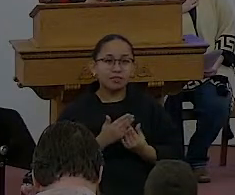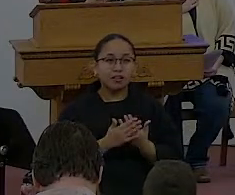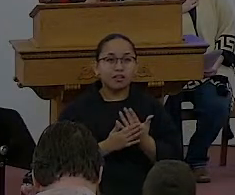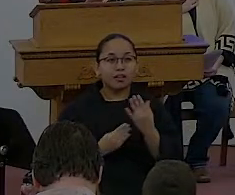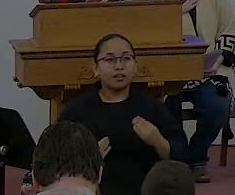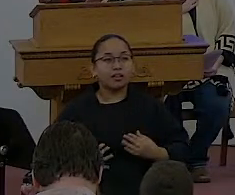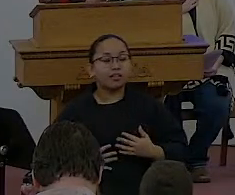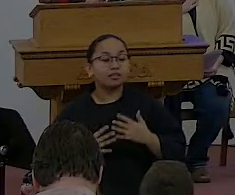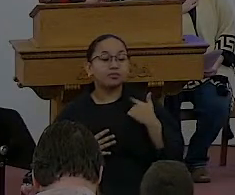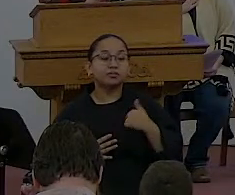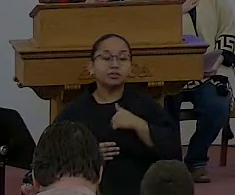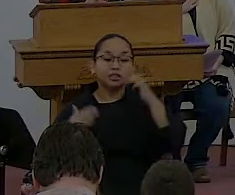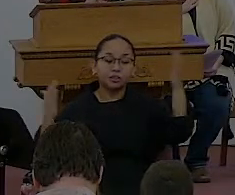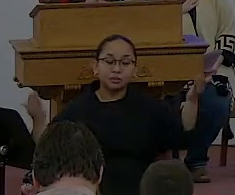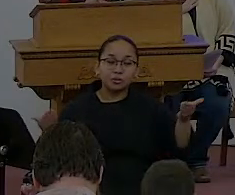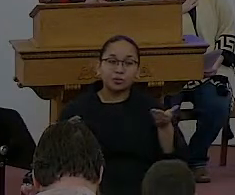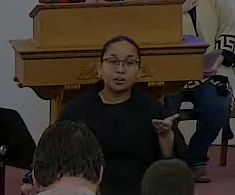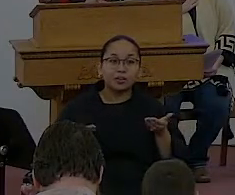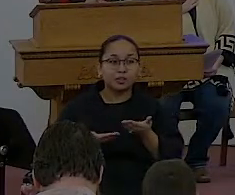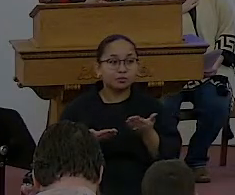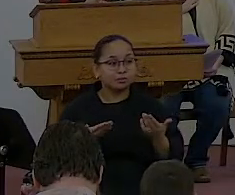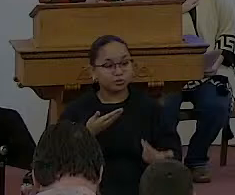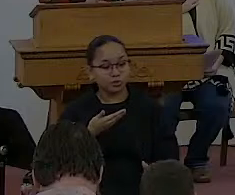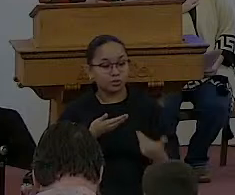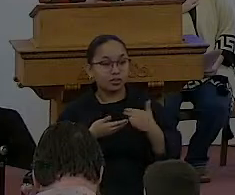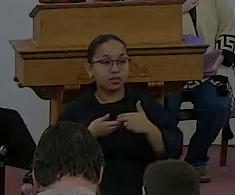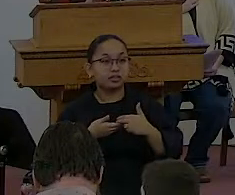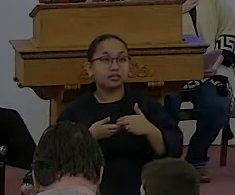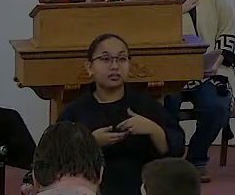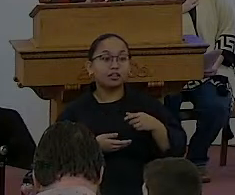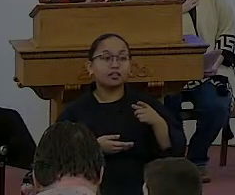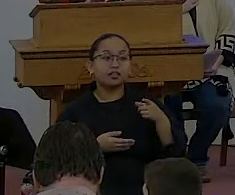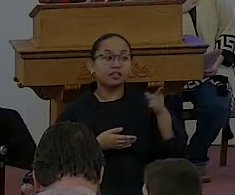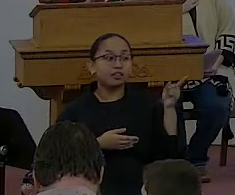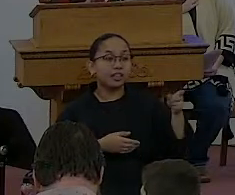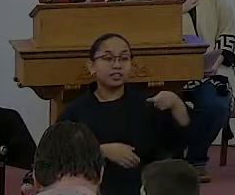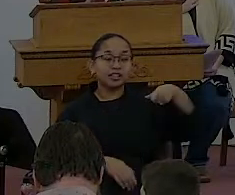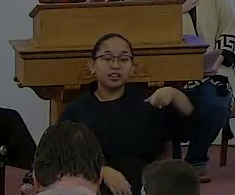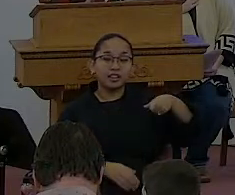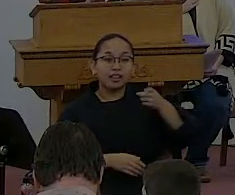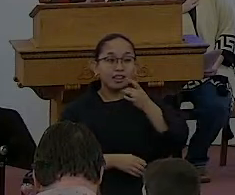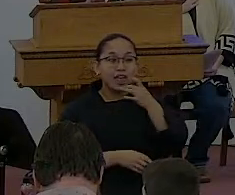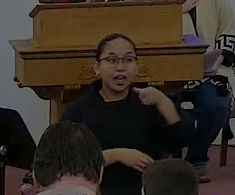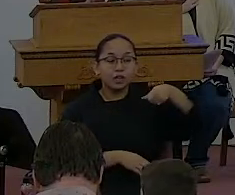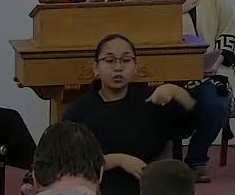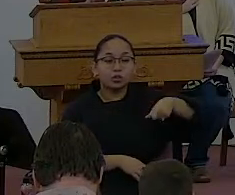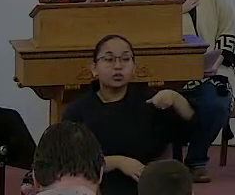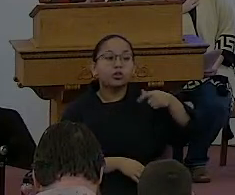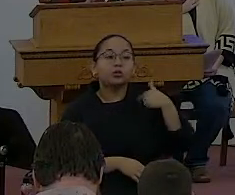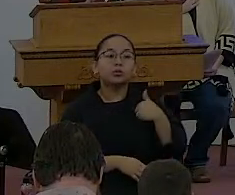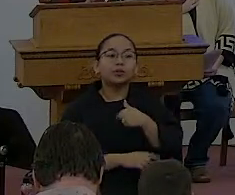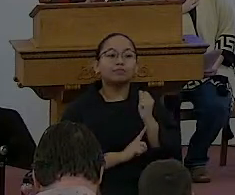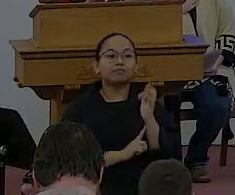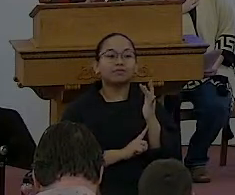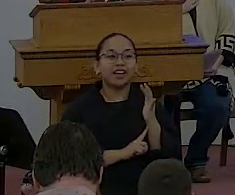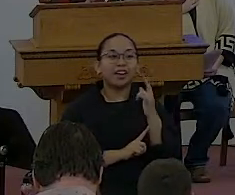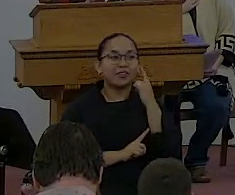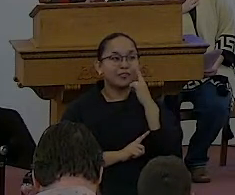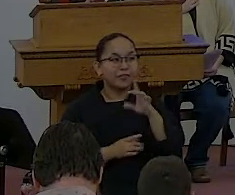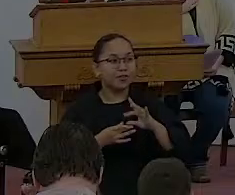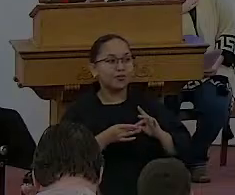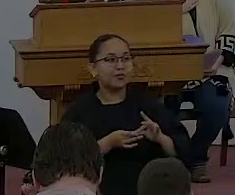we invite you to join us in our rite. We light this lantern for the young, in unity and in